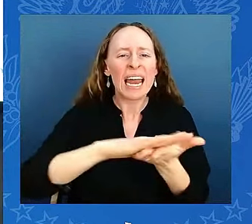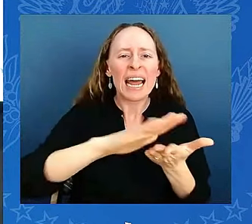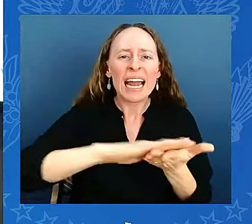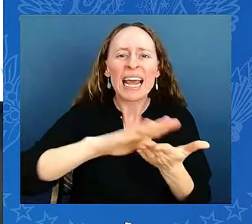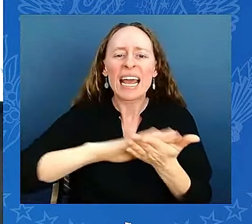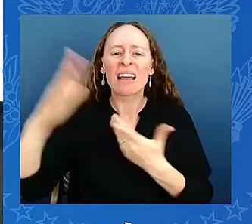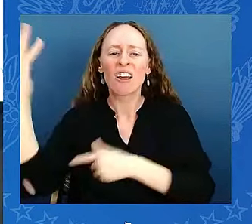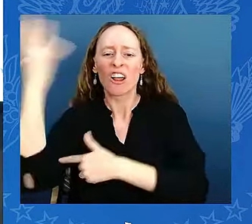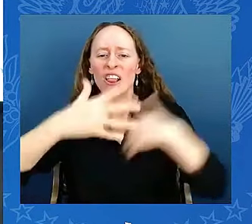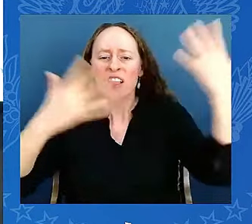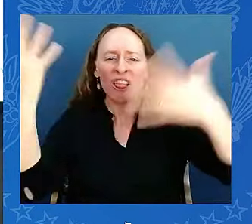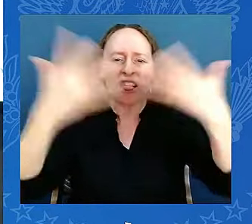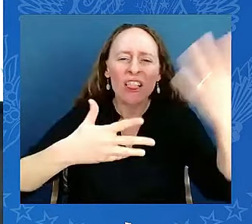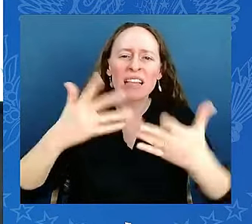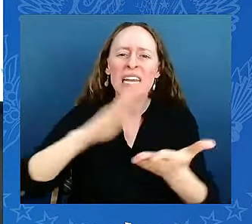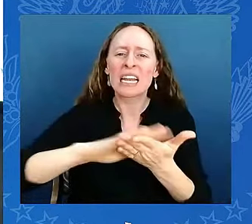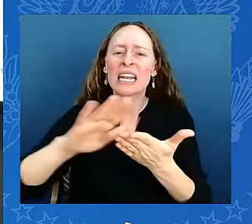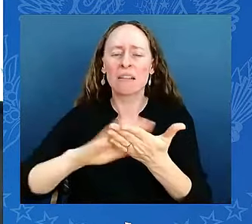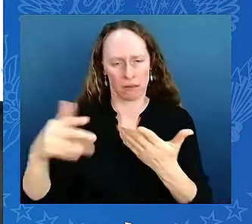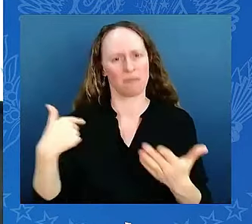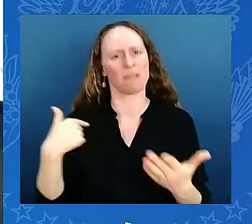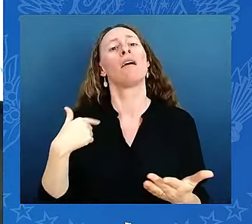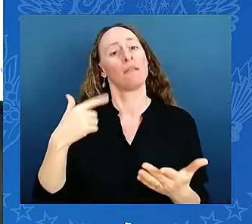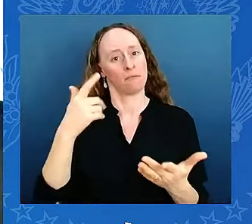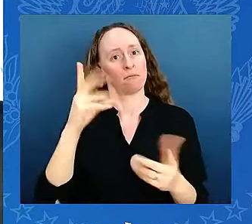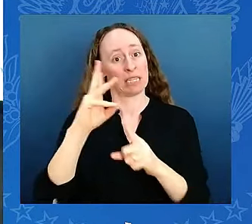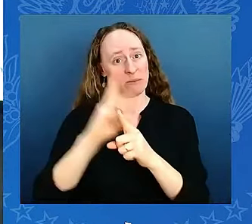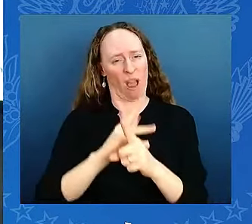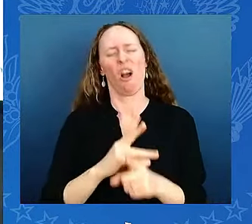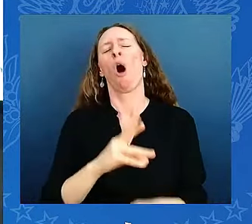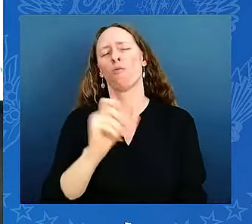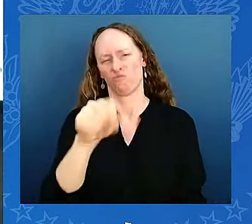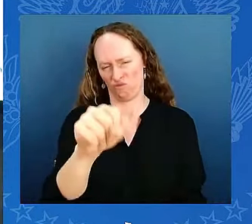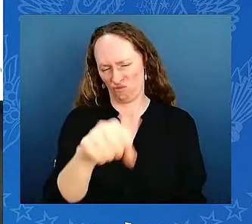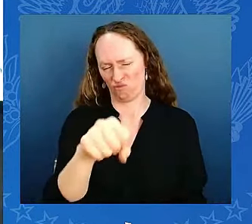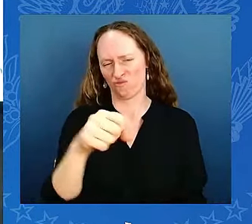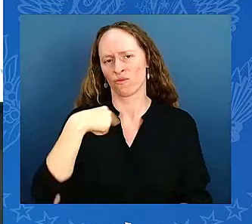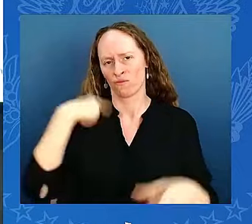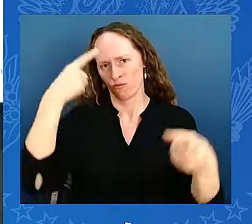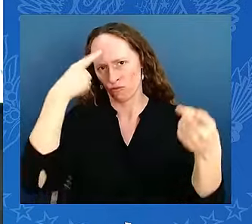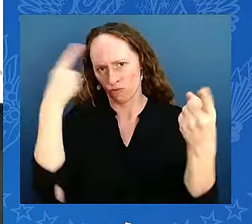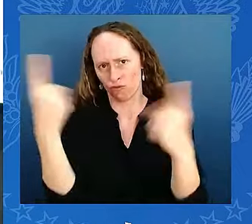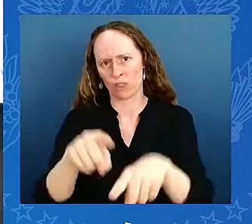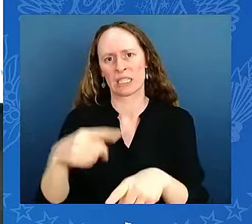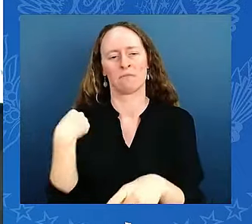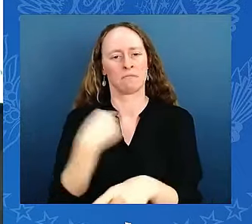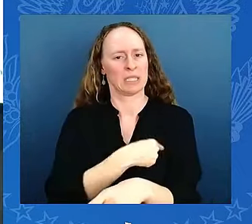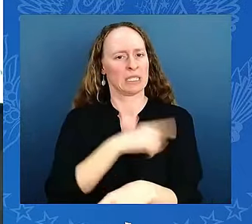costs. Well,